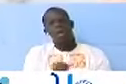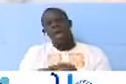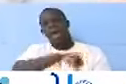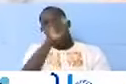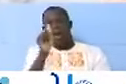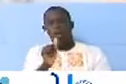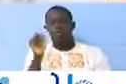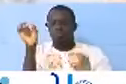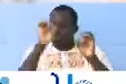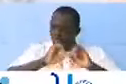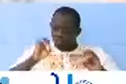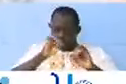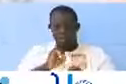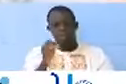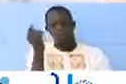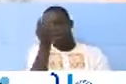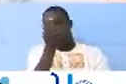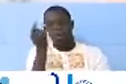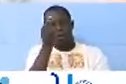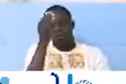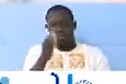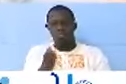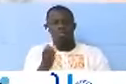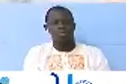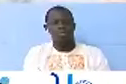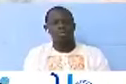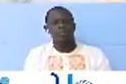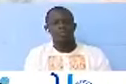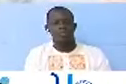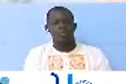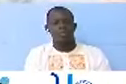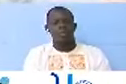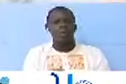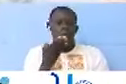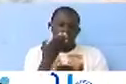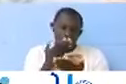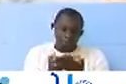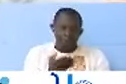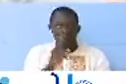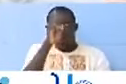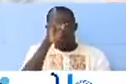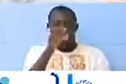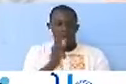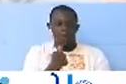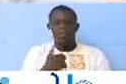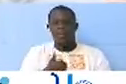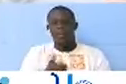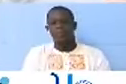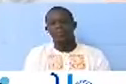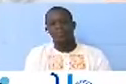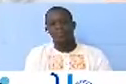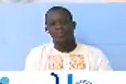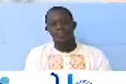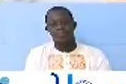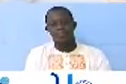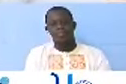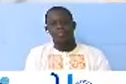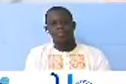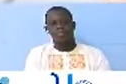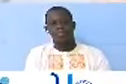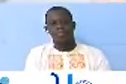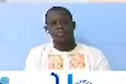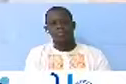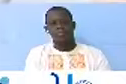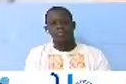And nothing but the truth. Nte film fola me manke tonyati. Nte film fola me manke tonyati. Help me God. Oto alama alay ndema. Alama mastallah ndema.